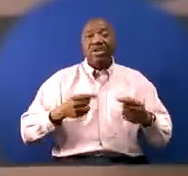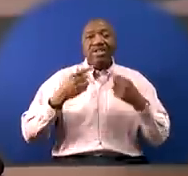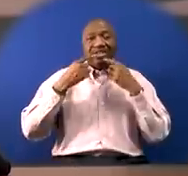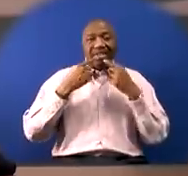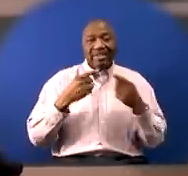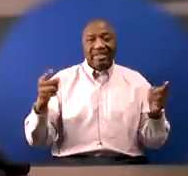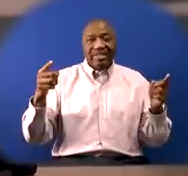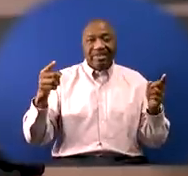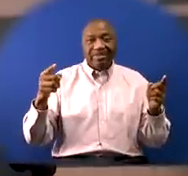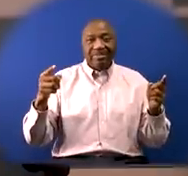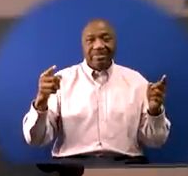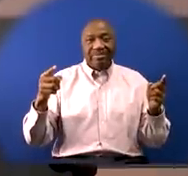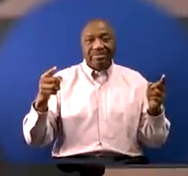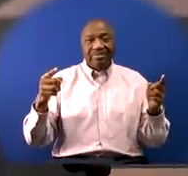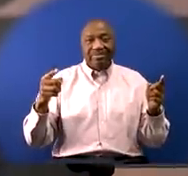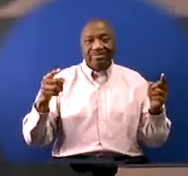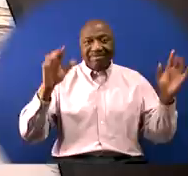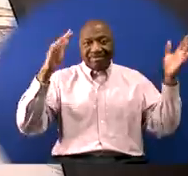say so.